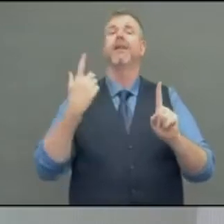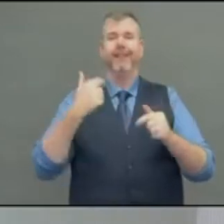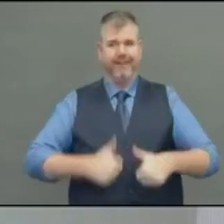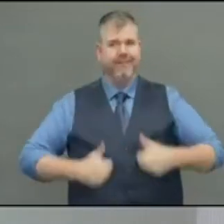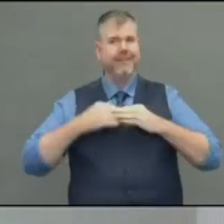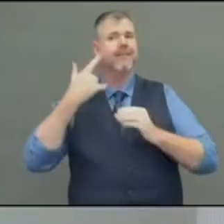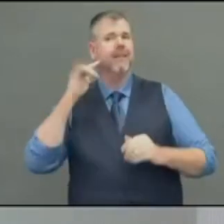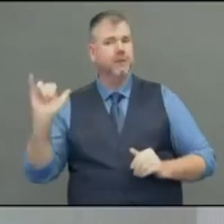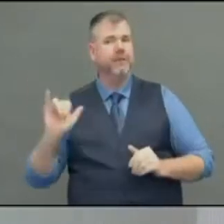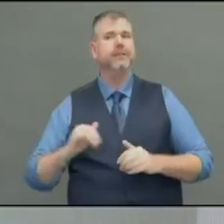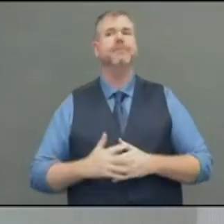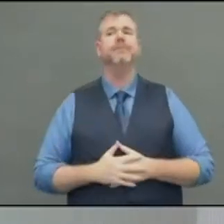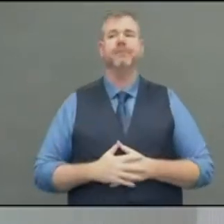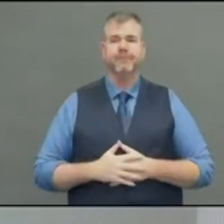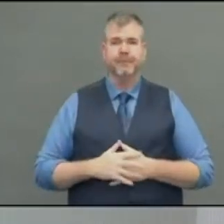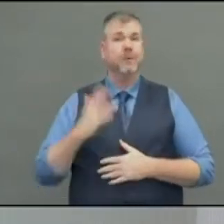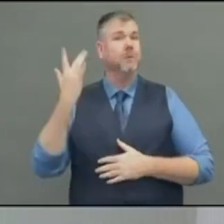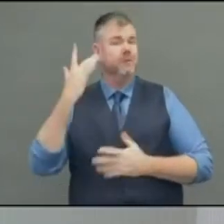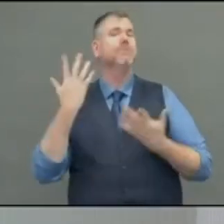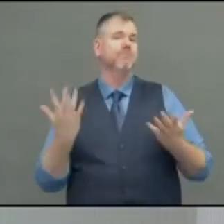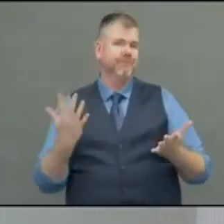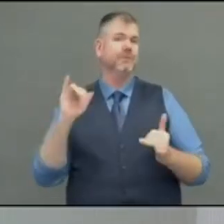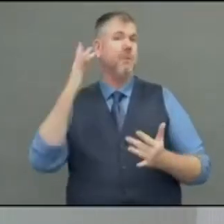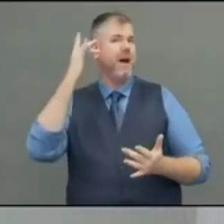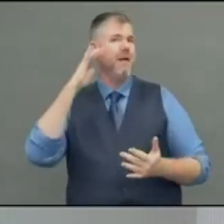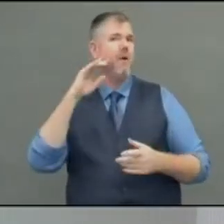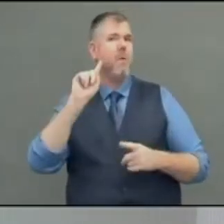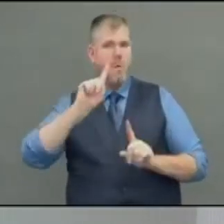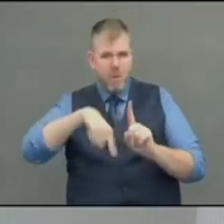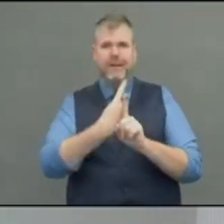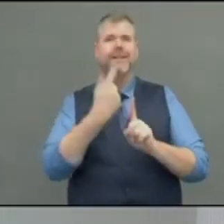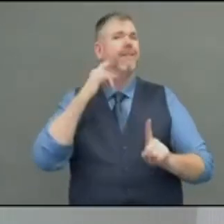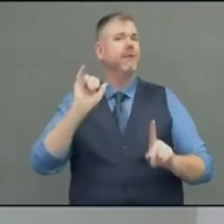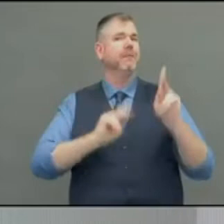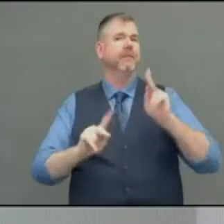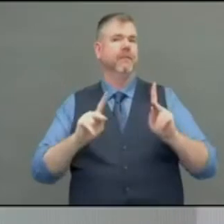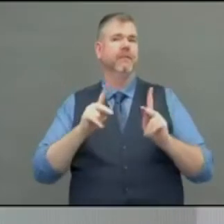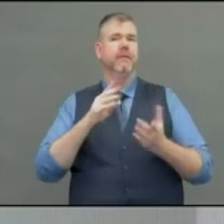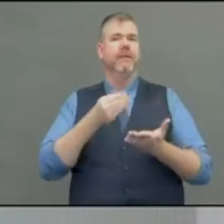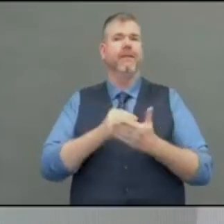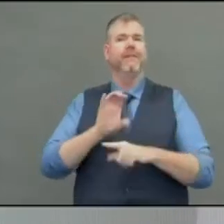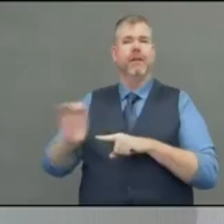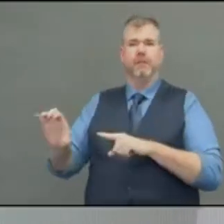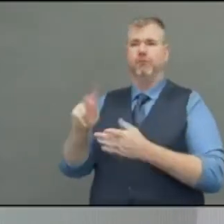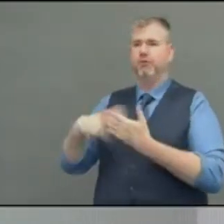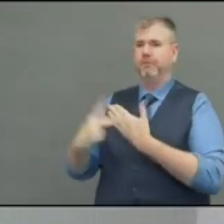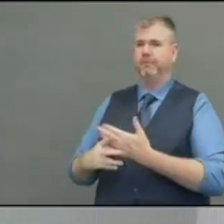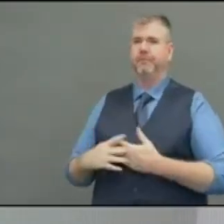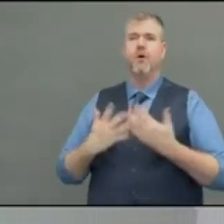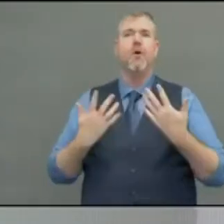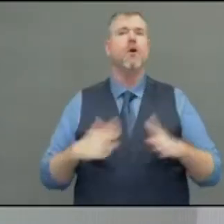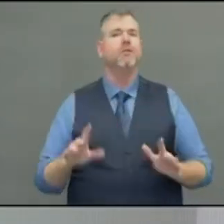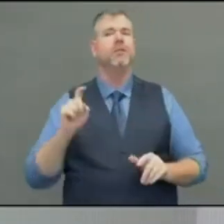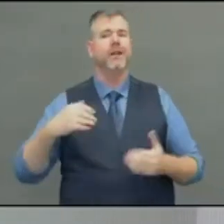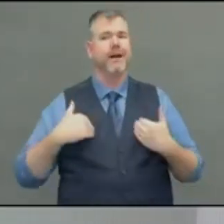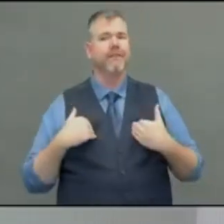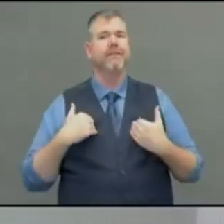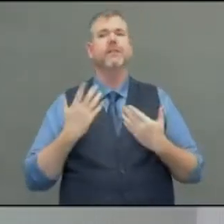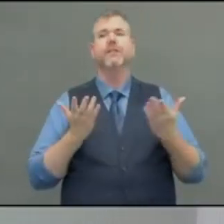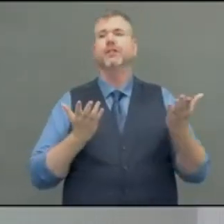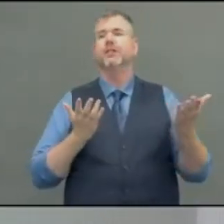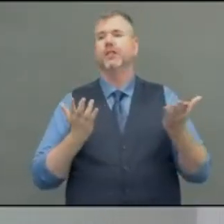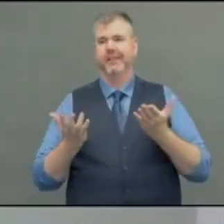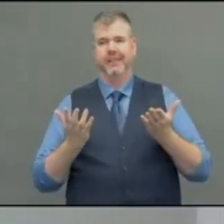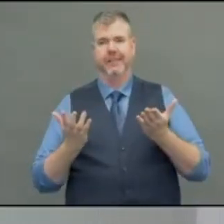telephone service established already, whether it's the landline or the cell phone, and then your doctor does have to complete